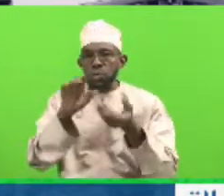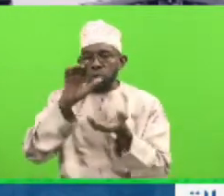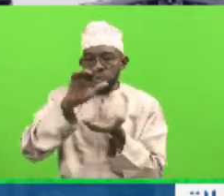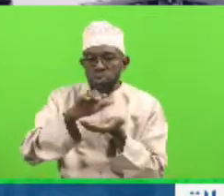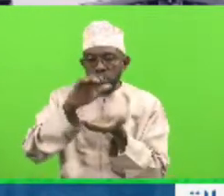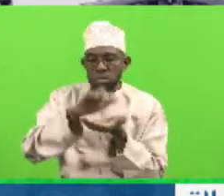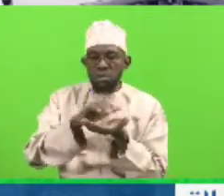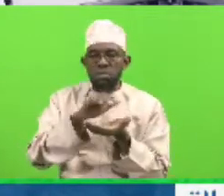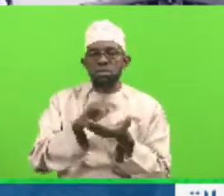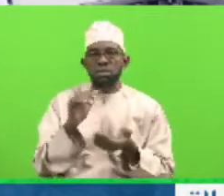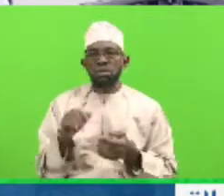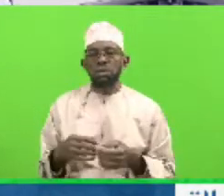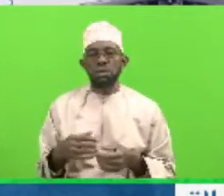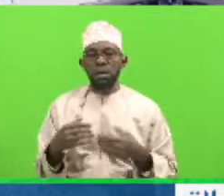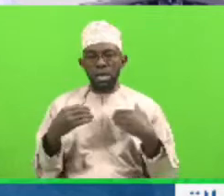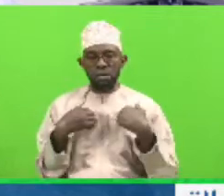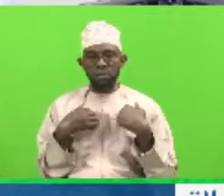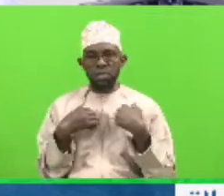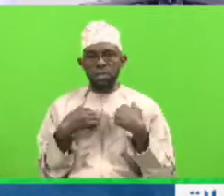They have